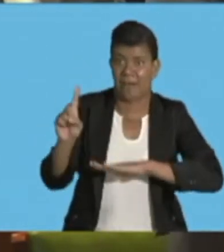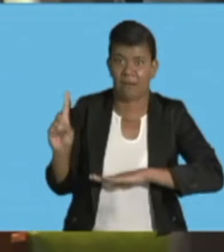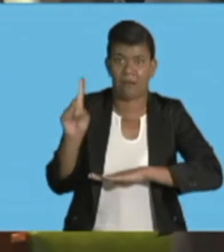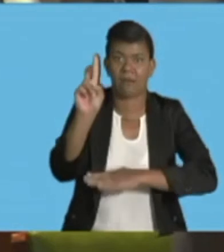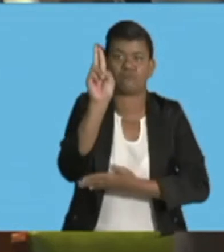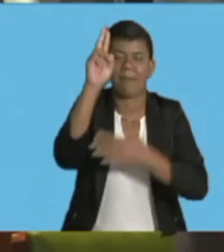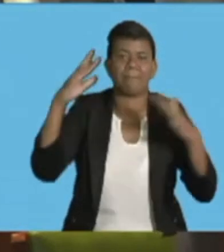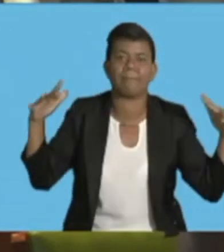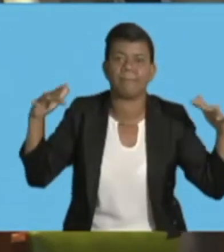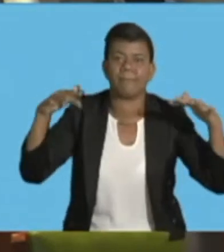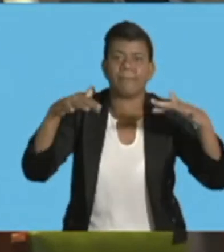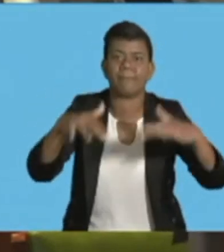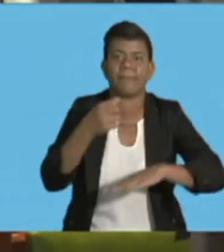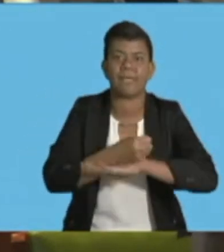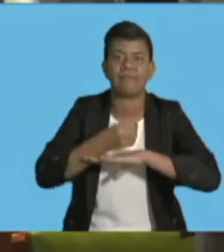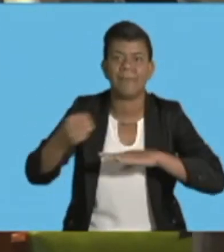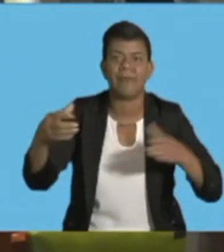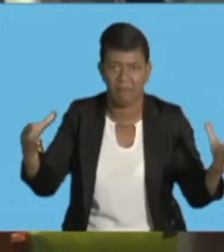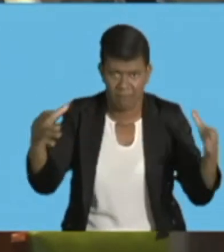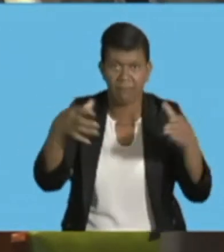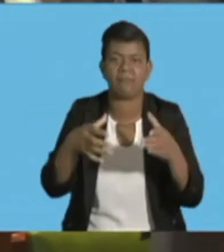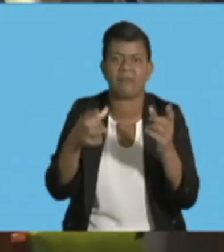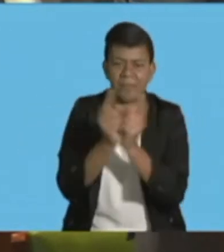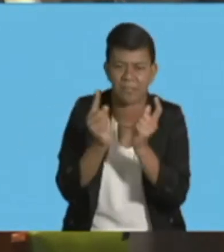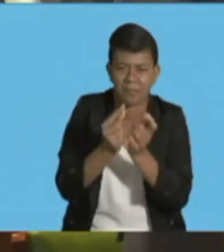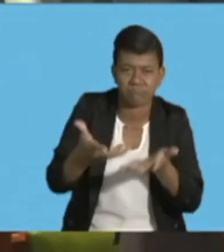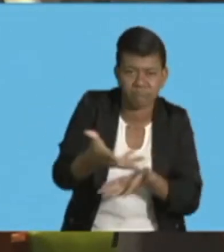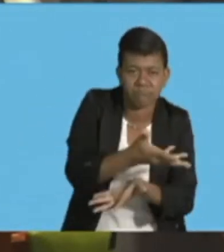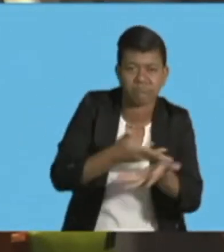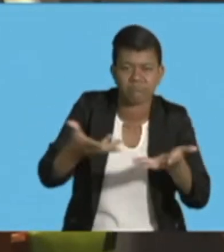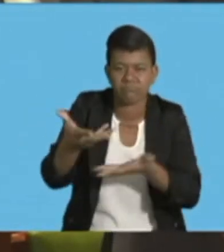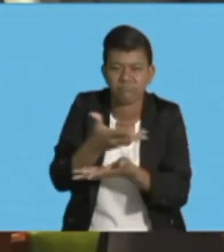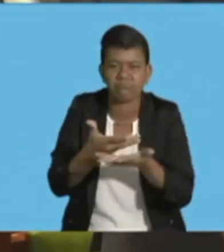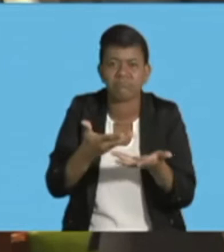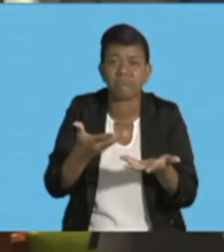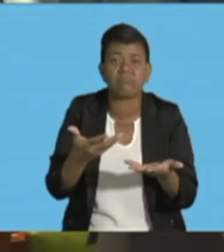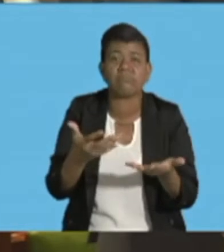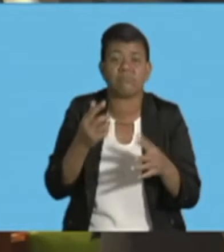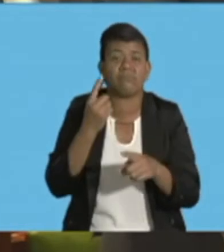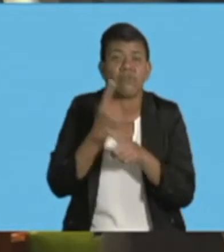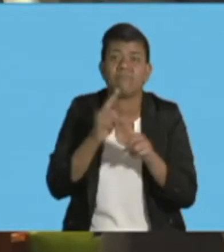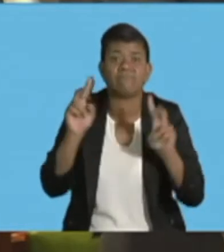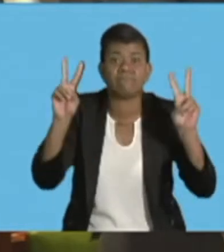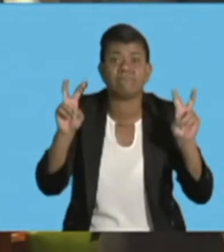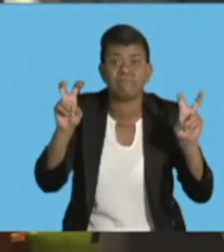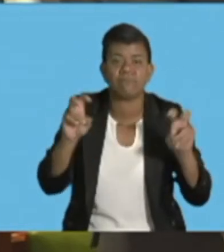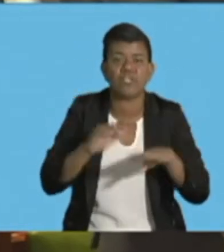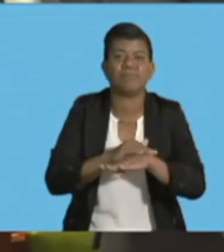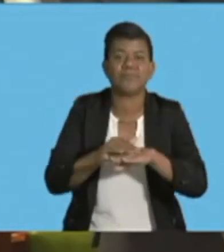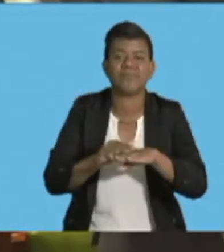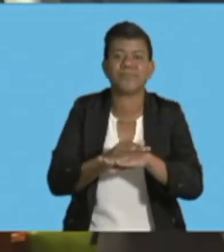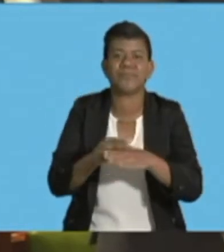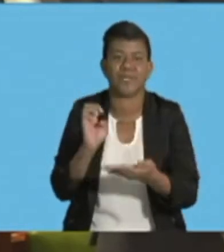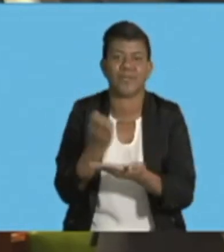of the SSF, Fiji steered in-depth discussions amongst forum members on blue economy and marine pollution, climate change adaptation